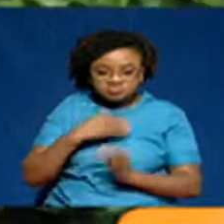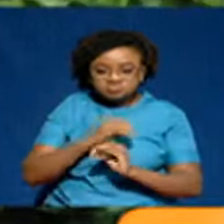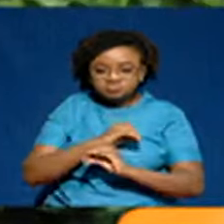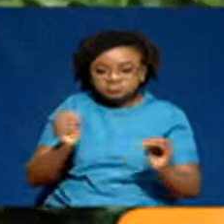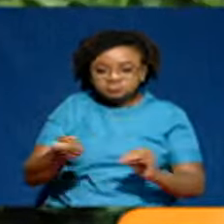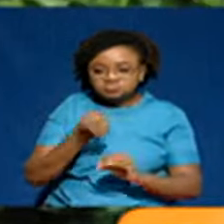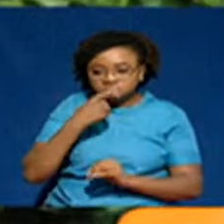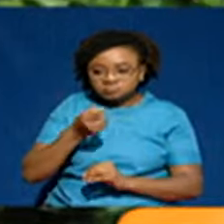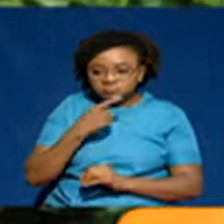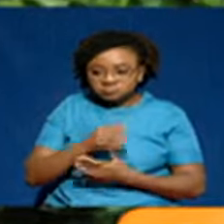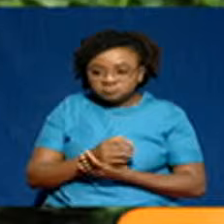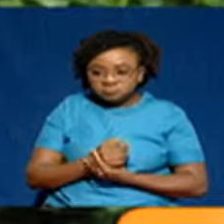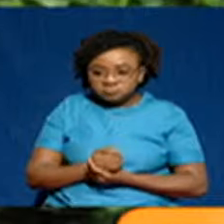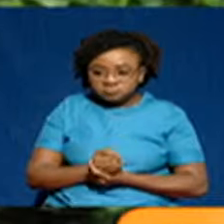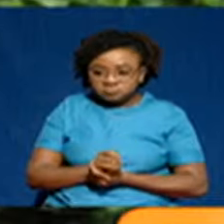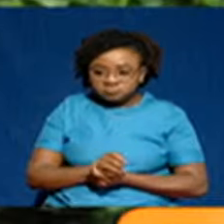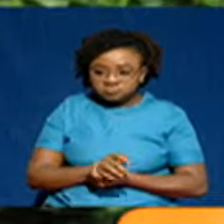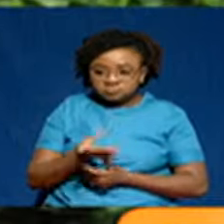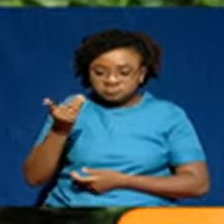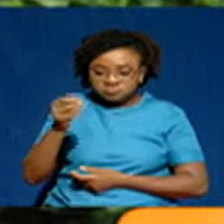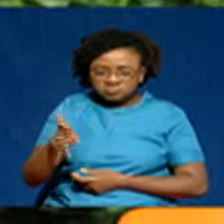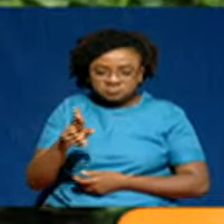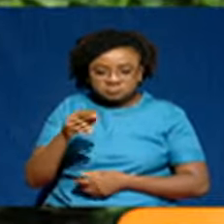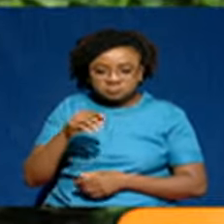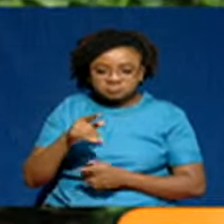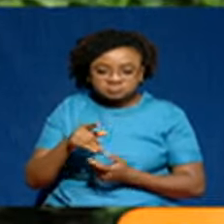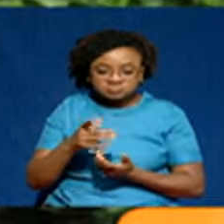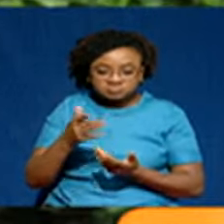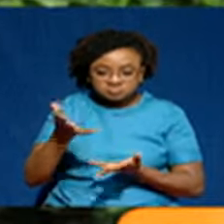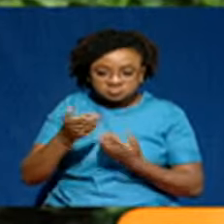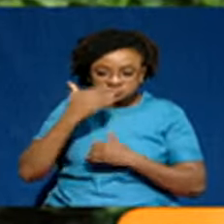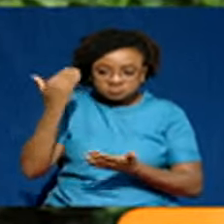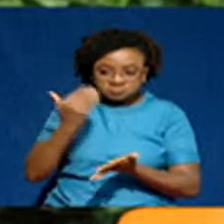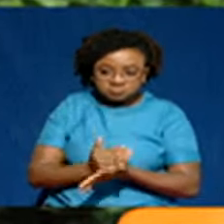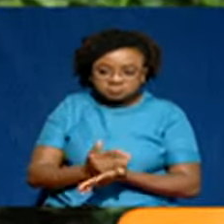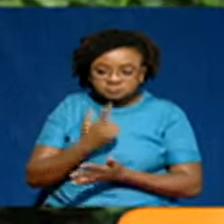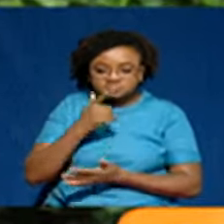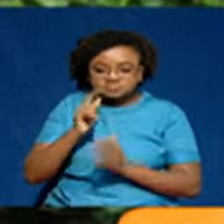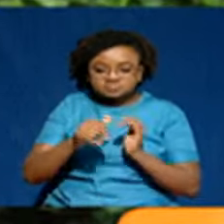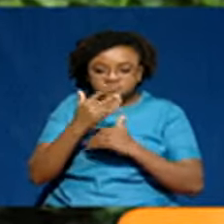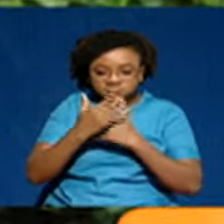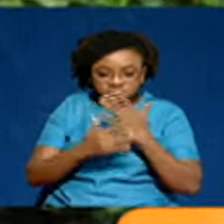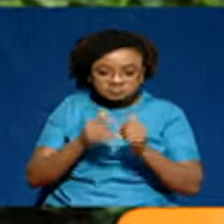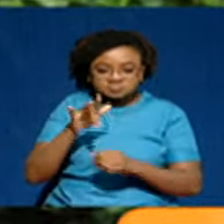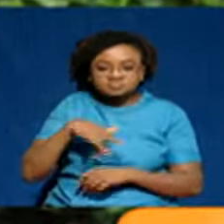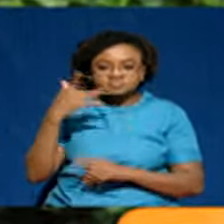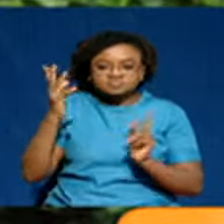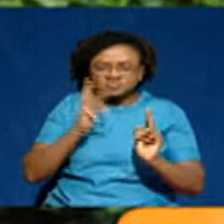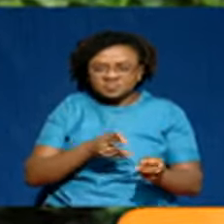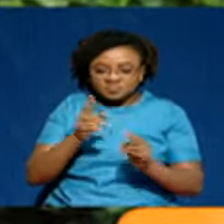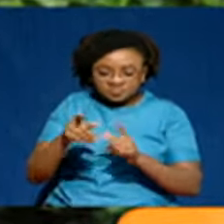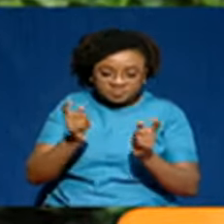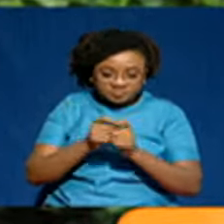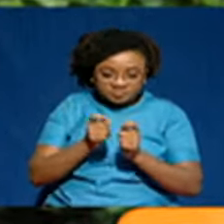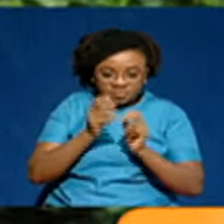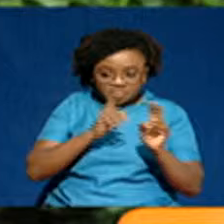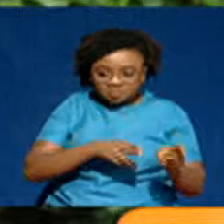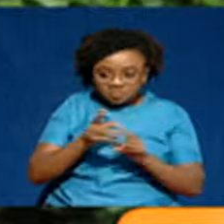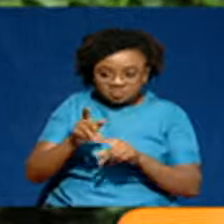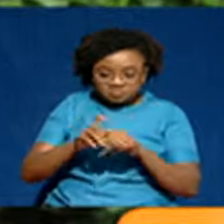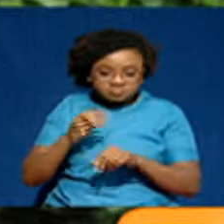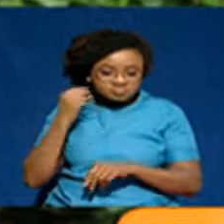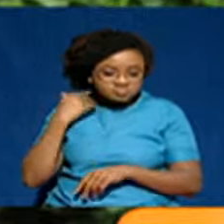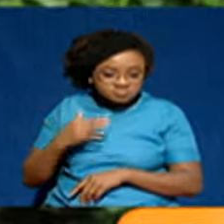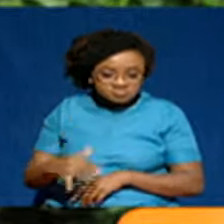cure. Doctors should stop dismissing pain in ladies. Please stop telling ladies that pain is normal during